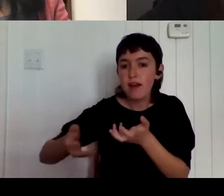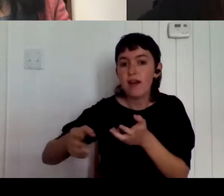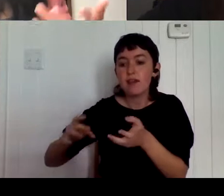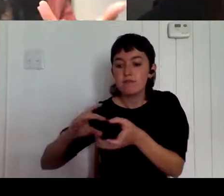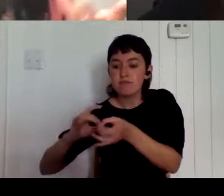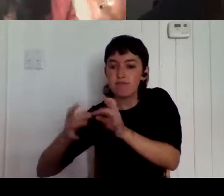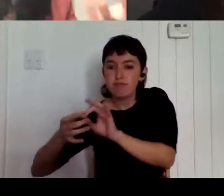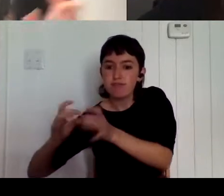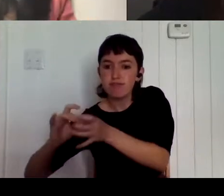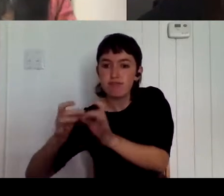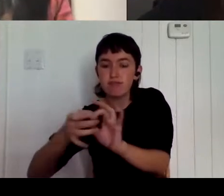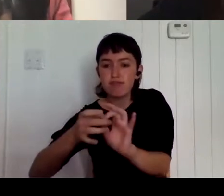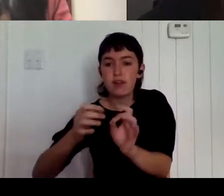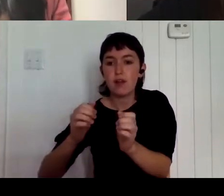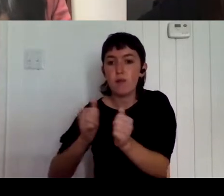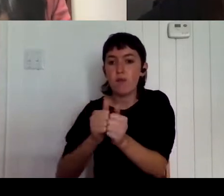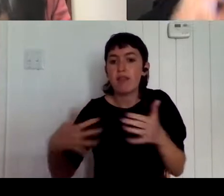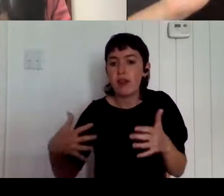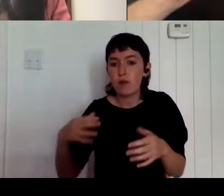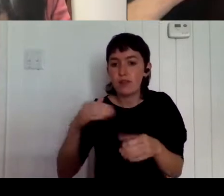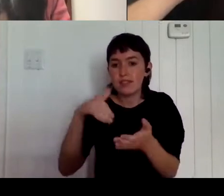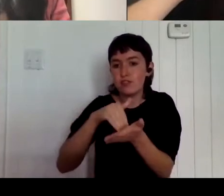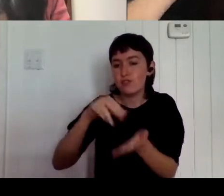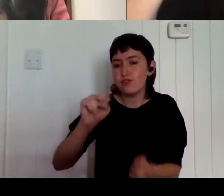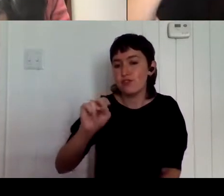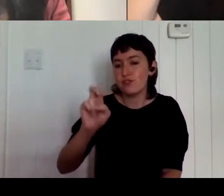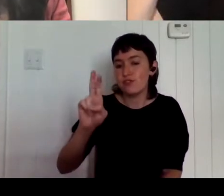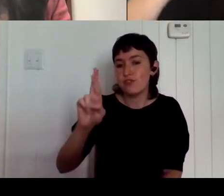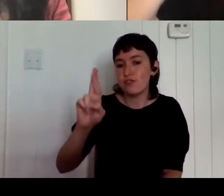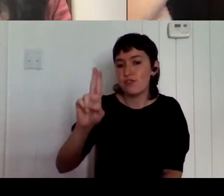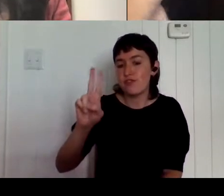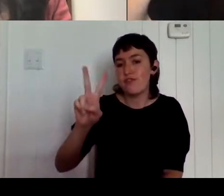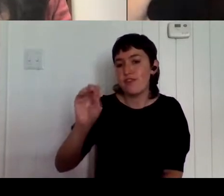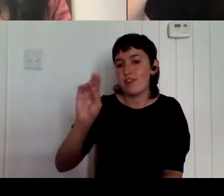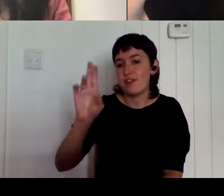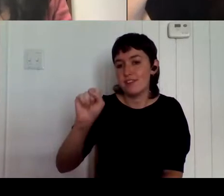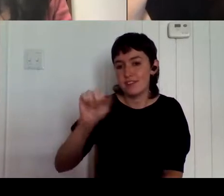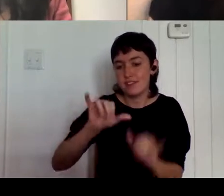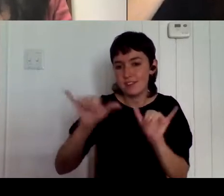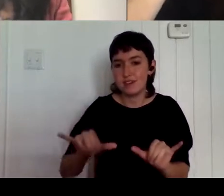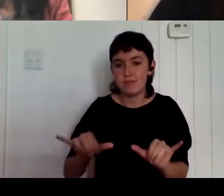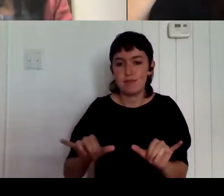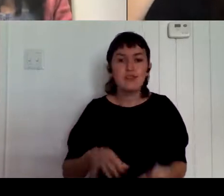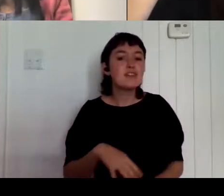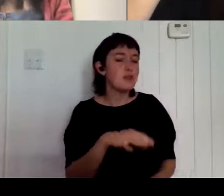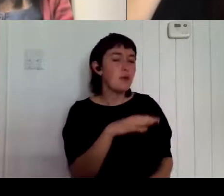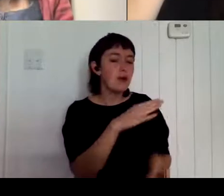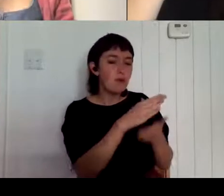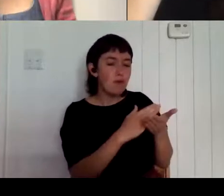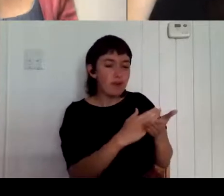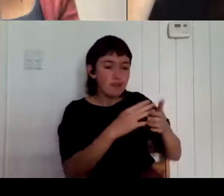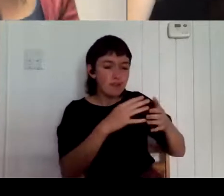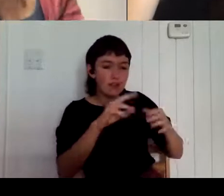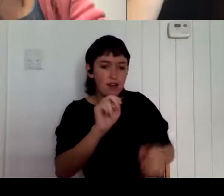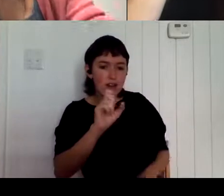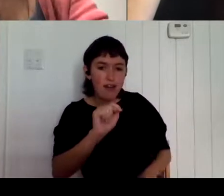So this is one way that they're doing it. So the, the parts of the, of the net of neurons, like brain cells that